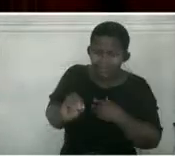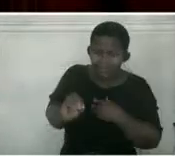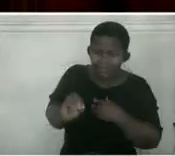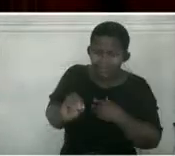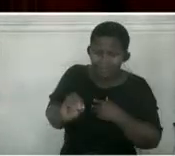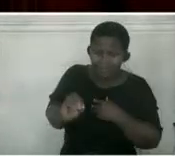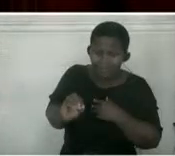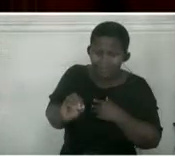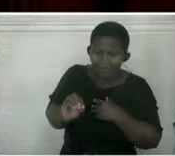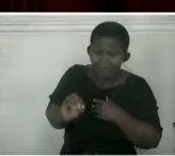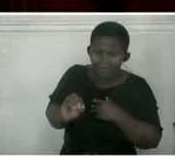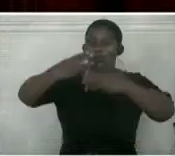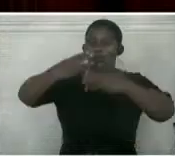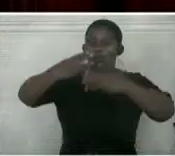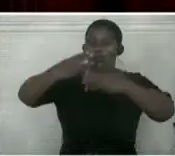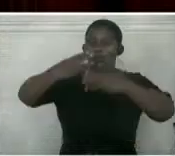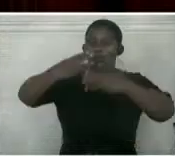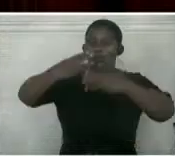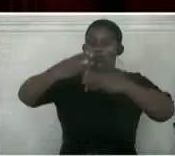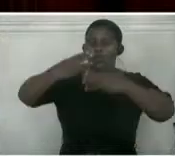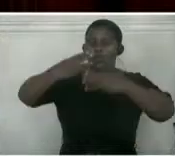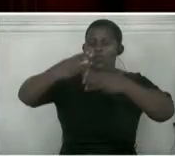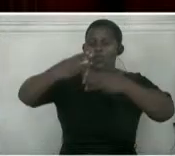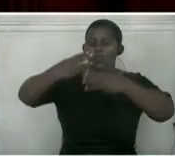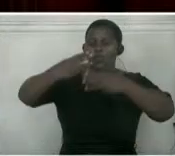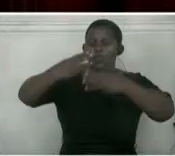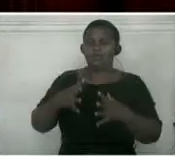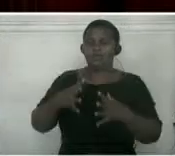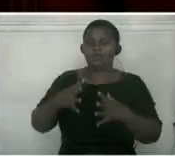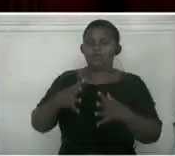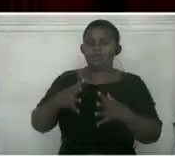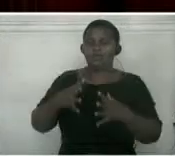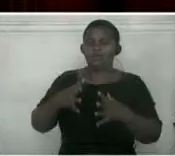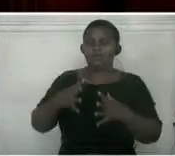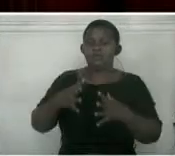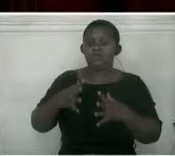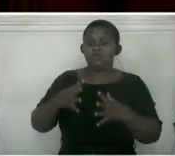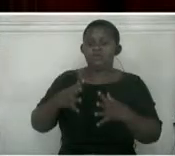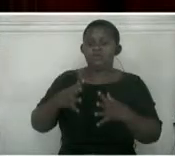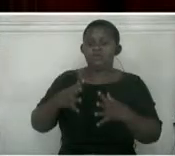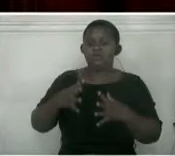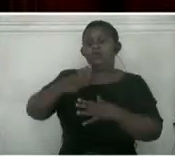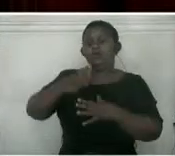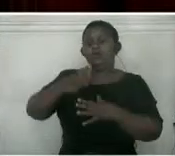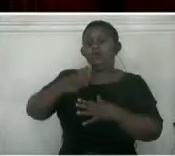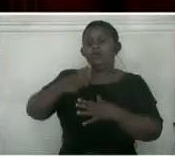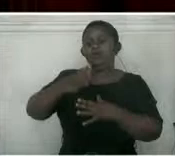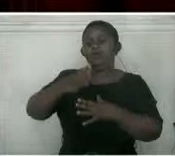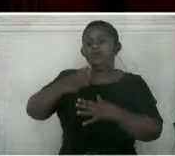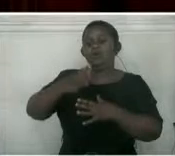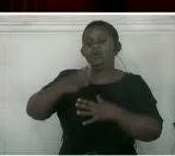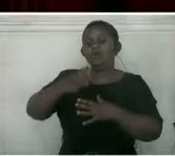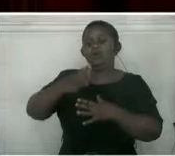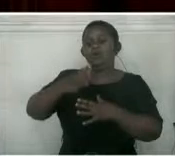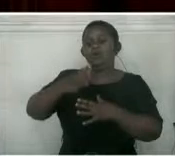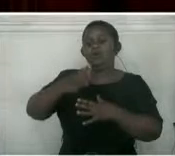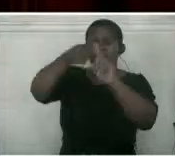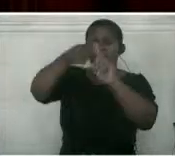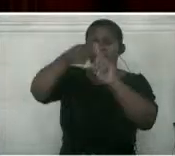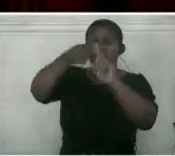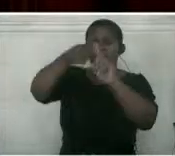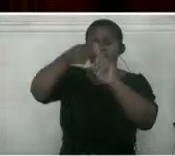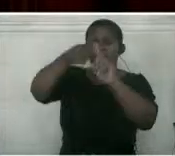190,000 employees in the employ of the provincial government. The skills audit aims to